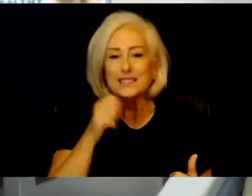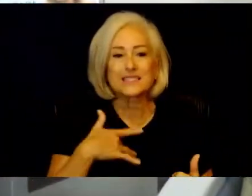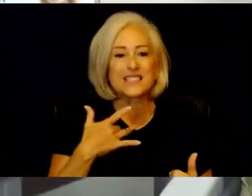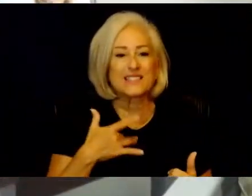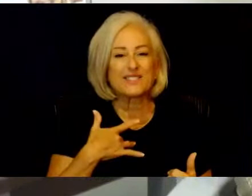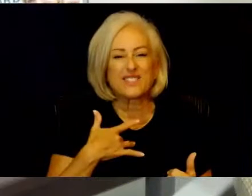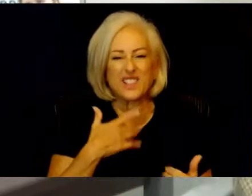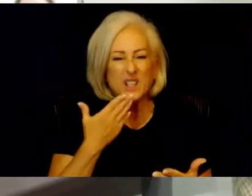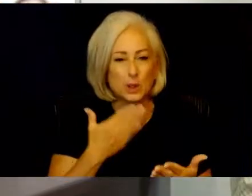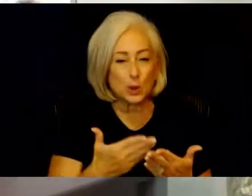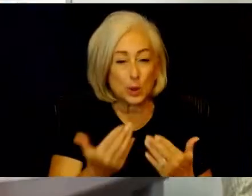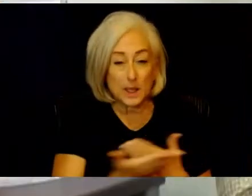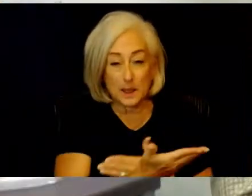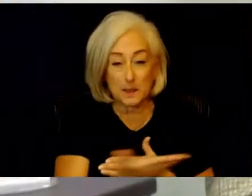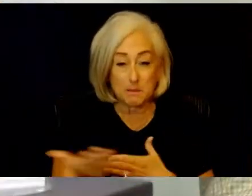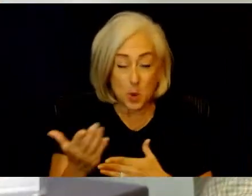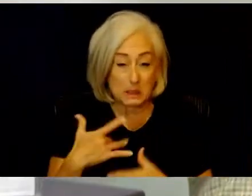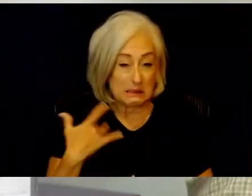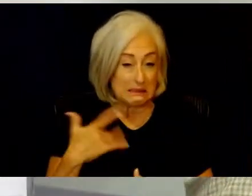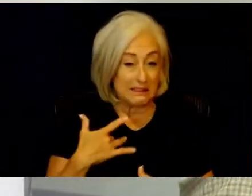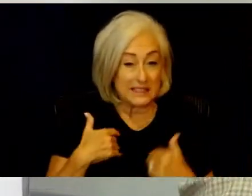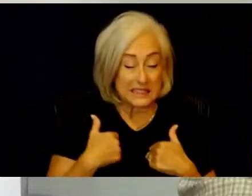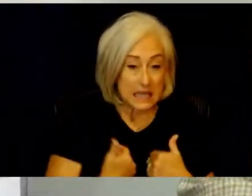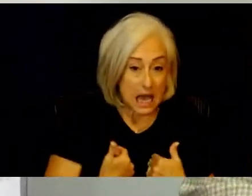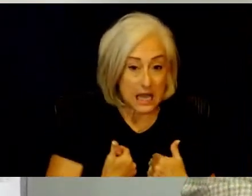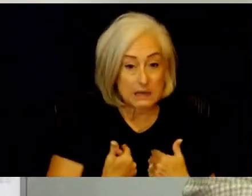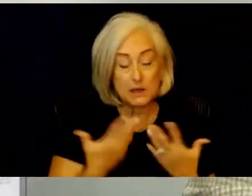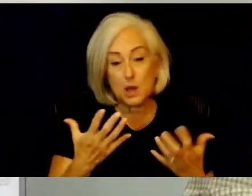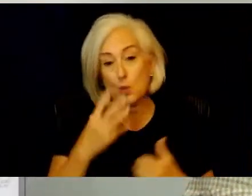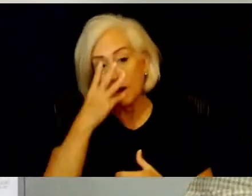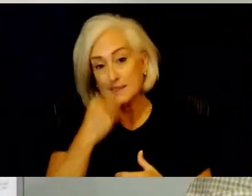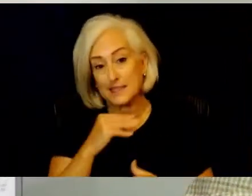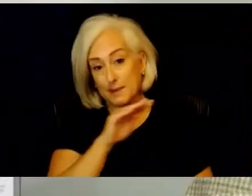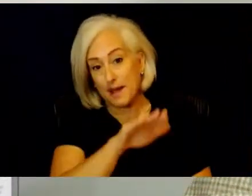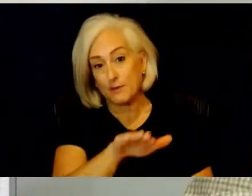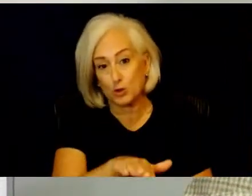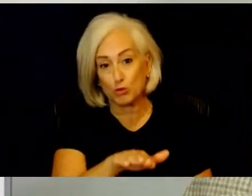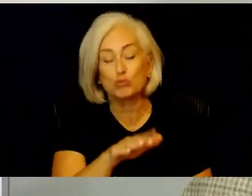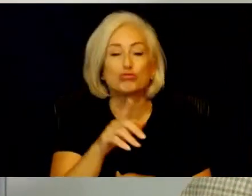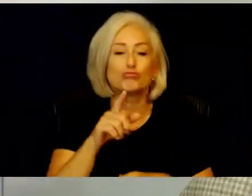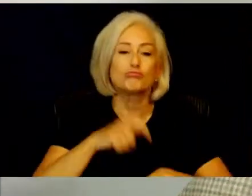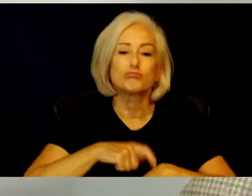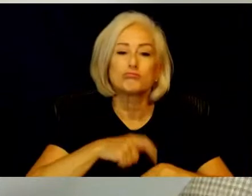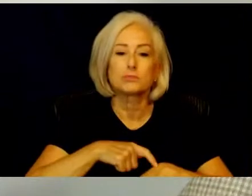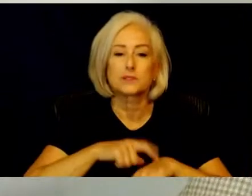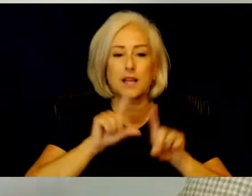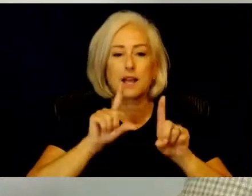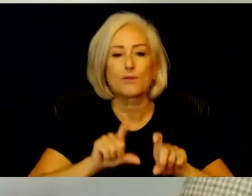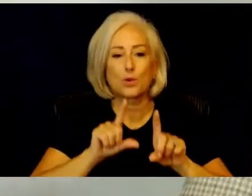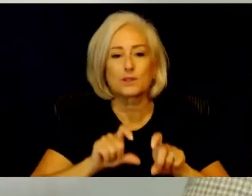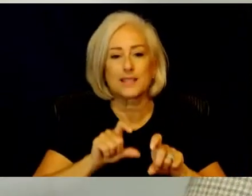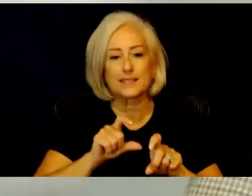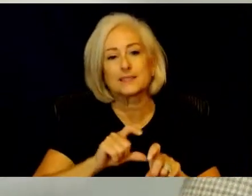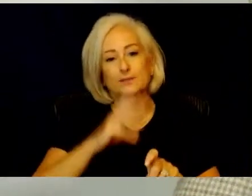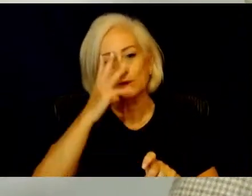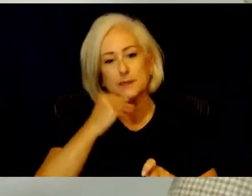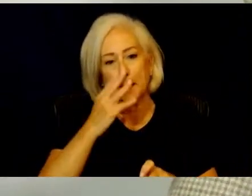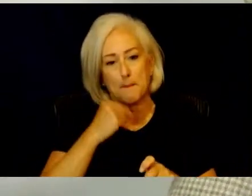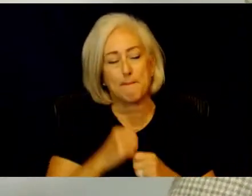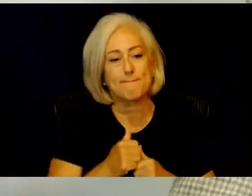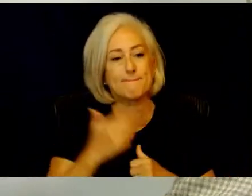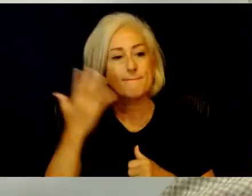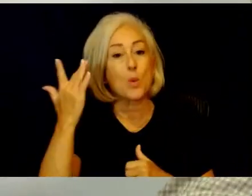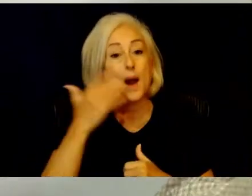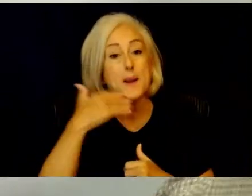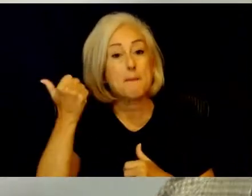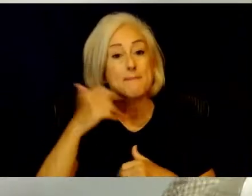bit tired, is easy to nap in the afternoon, I would say get a sleep test done, because it's better to get it done early